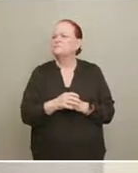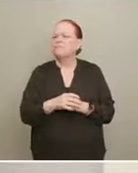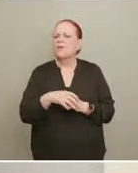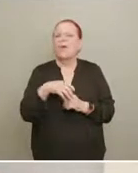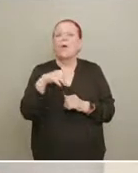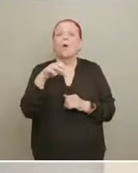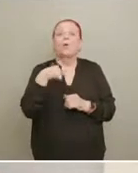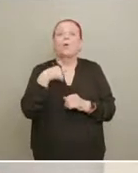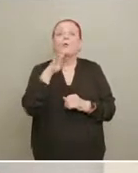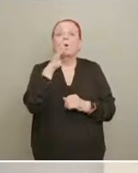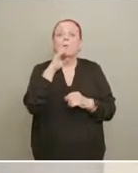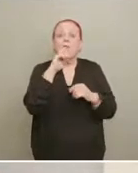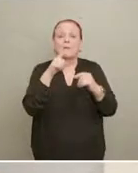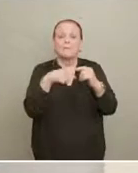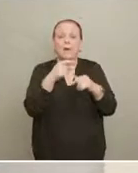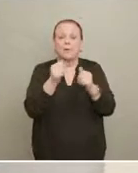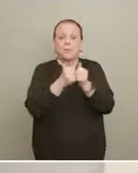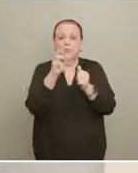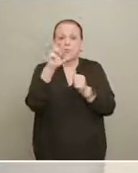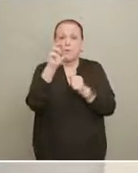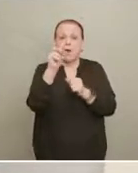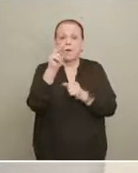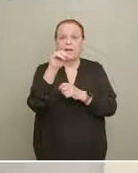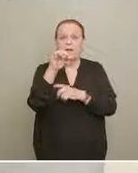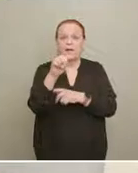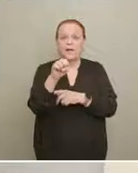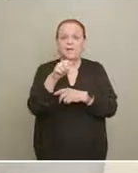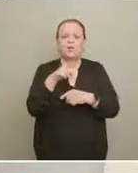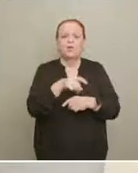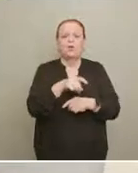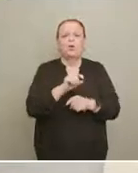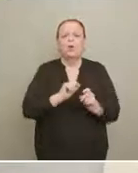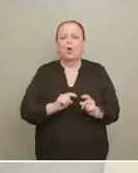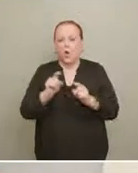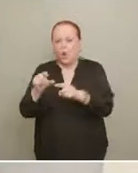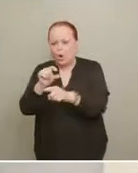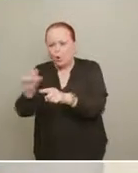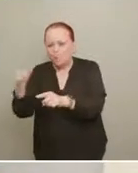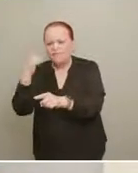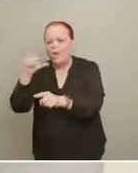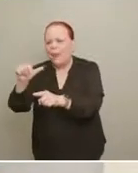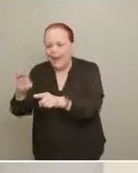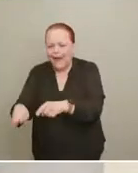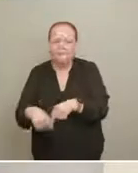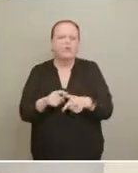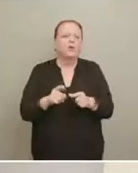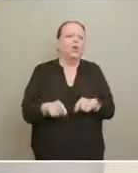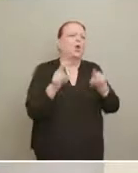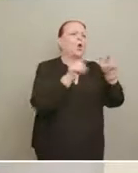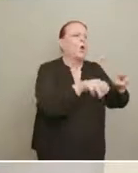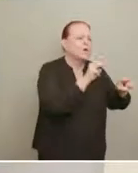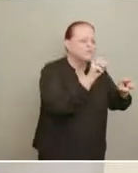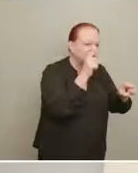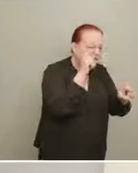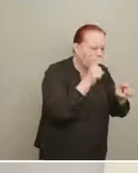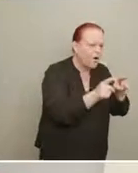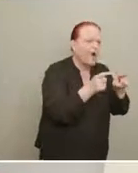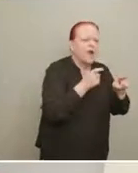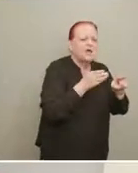geographic dislocation of healthcare. So you go to Garden Grove for this, and then you get bounced to Westminster for that and around town. Well, the